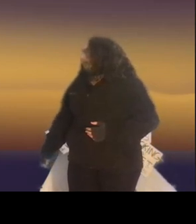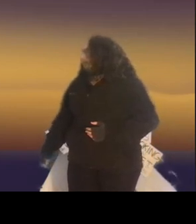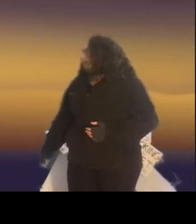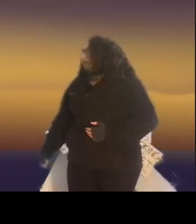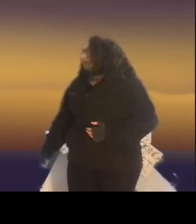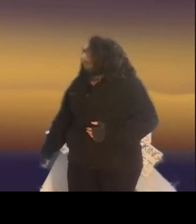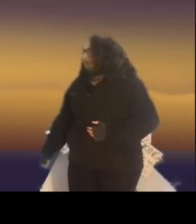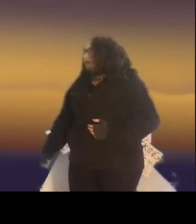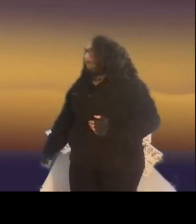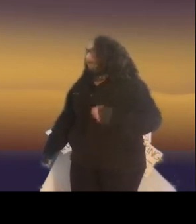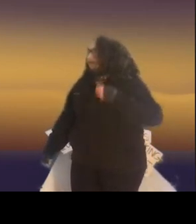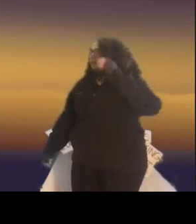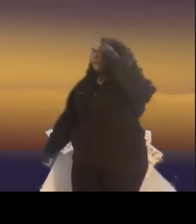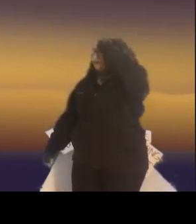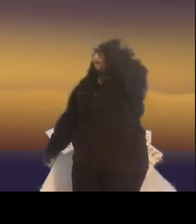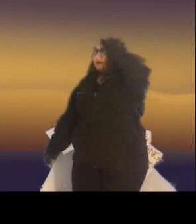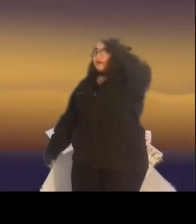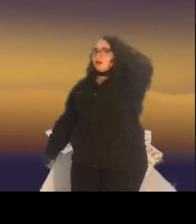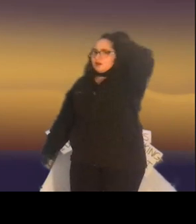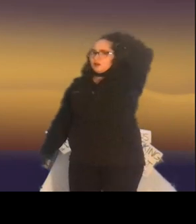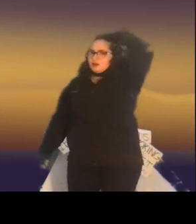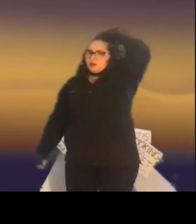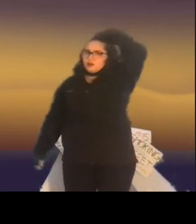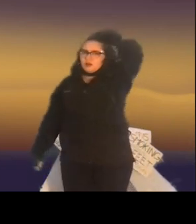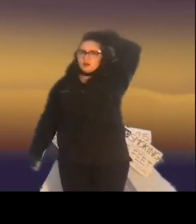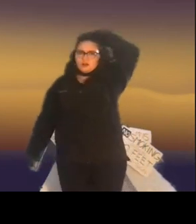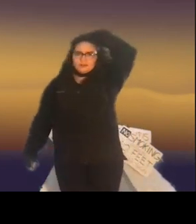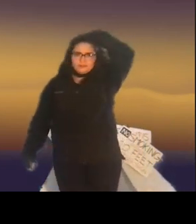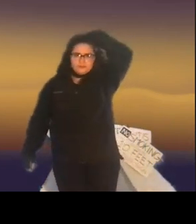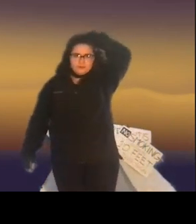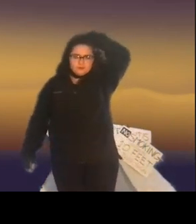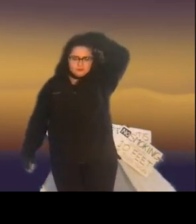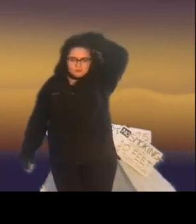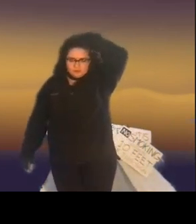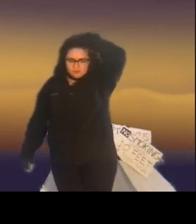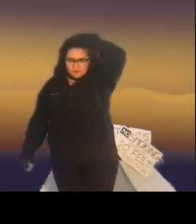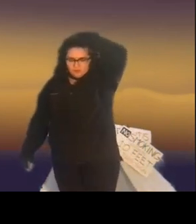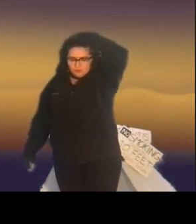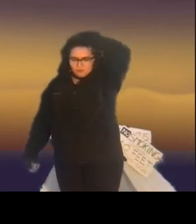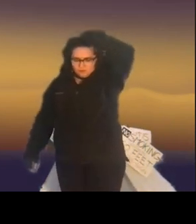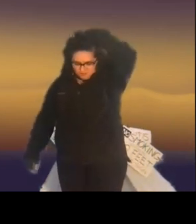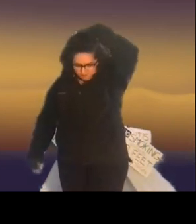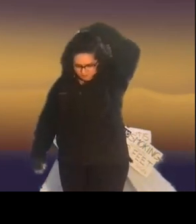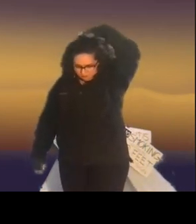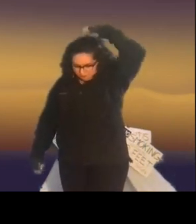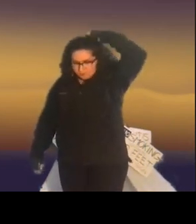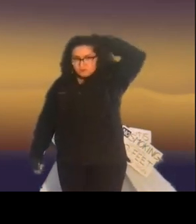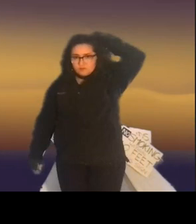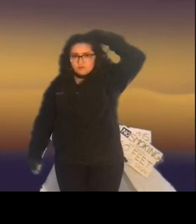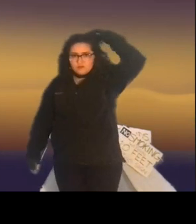I ate the same food with the same family in the same beautiful house. Saw the same heads get blown